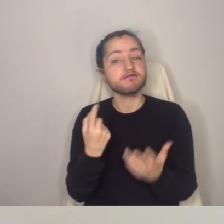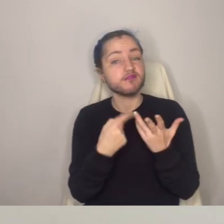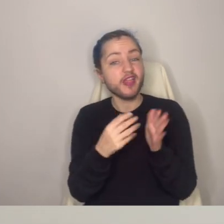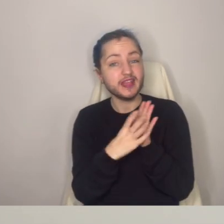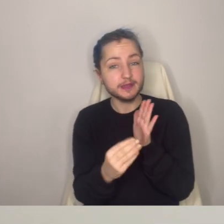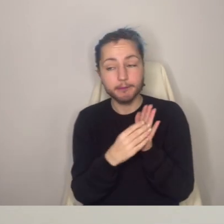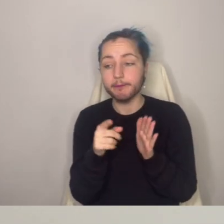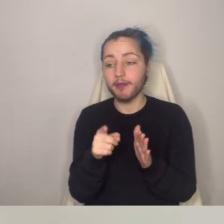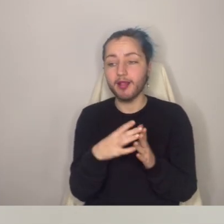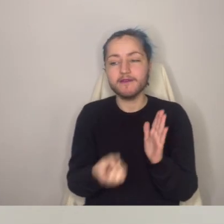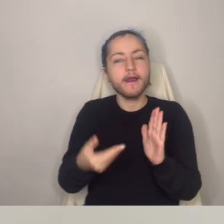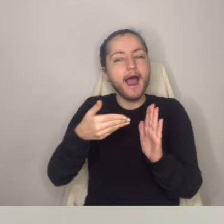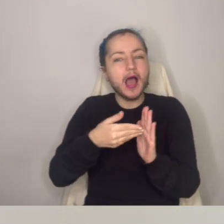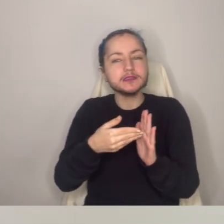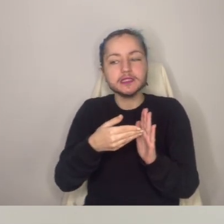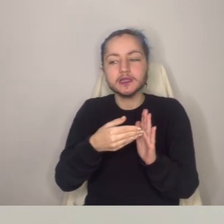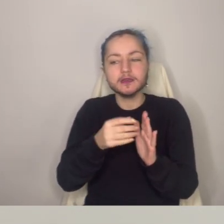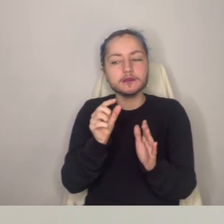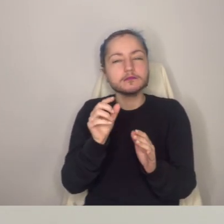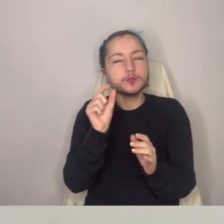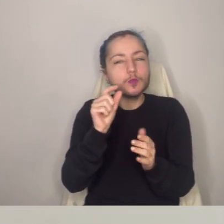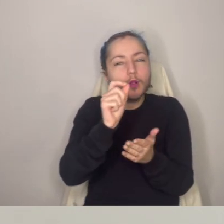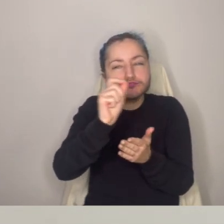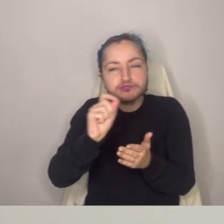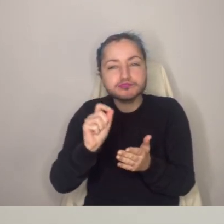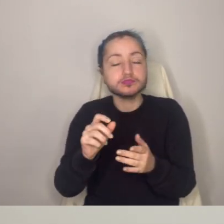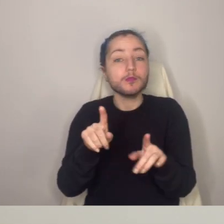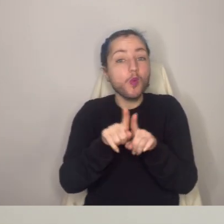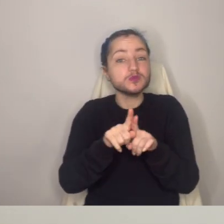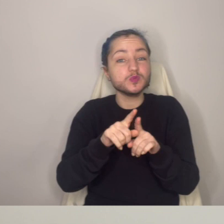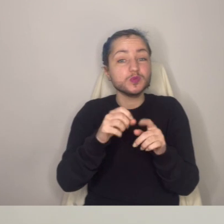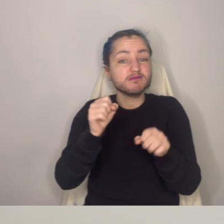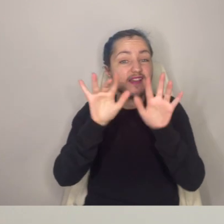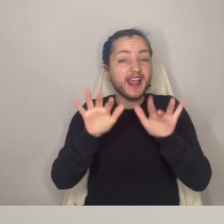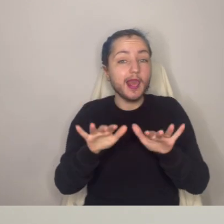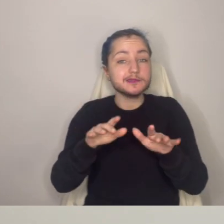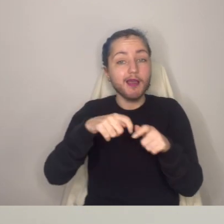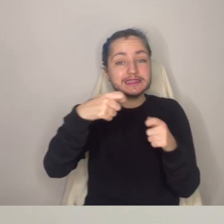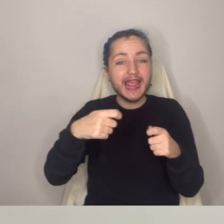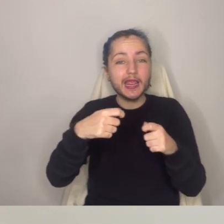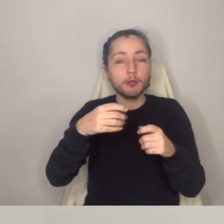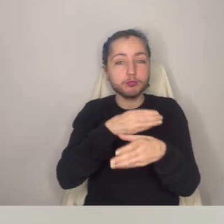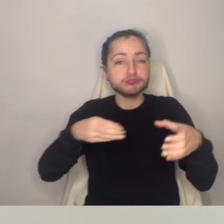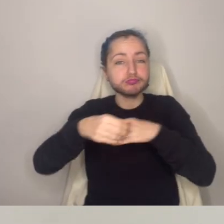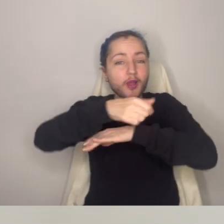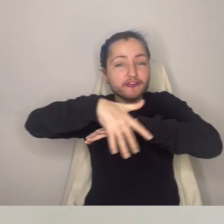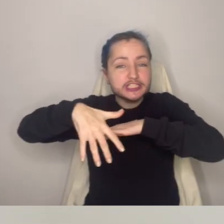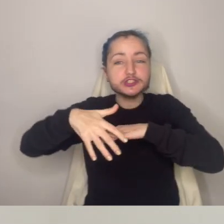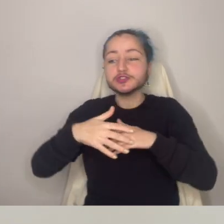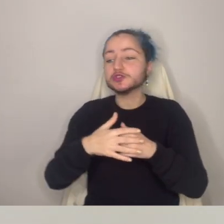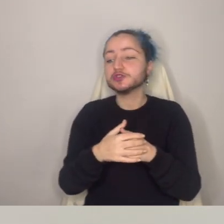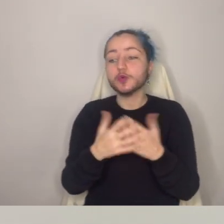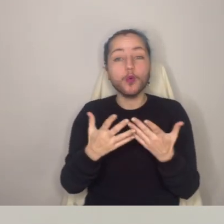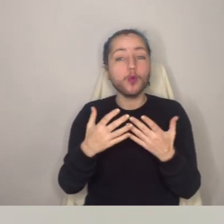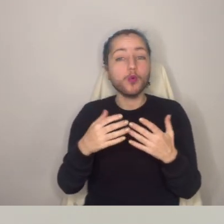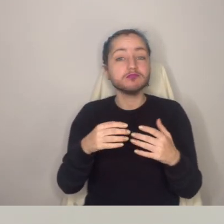Here's another example of just adding finer marks, even little things like the glittered tape for fringing. Adding